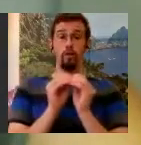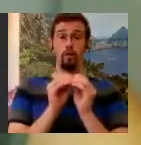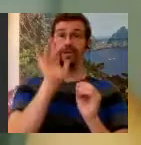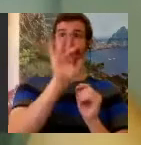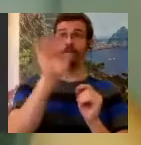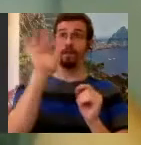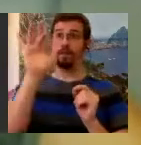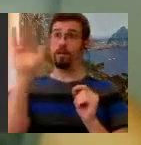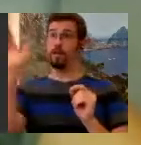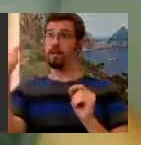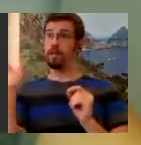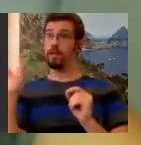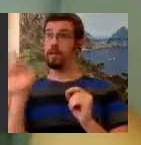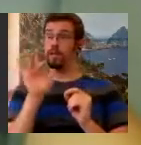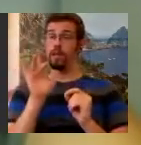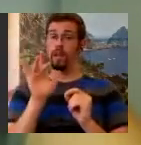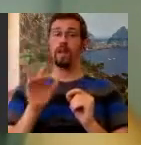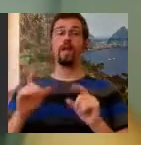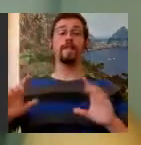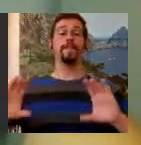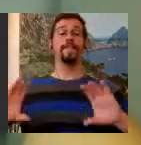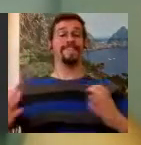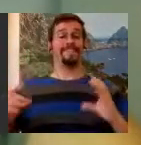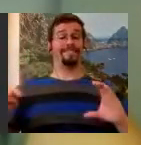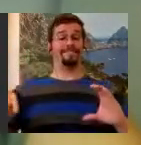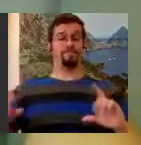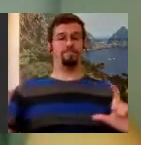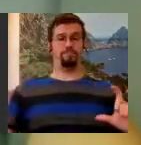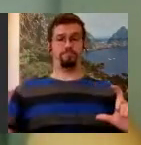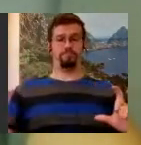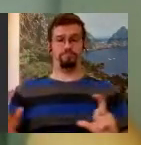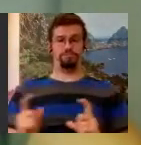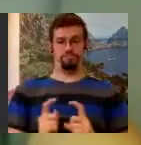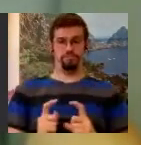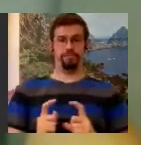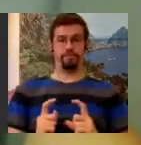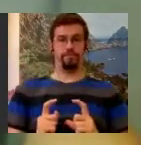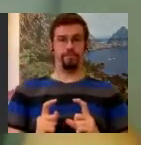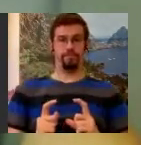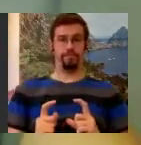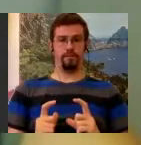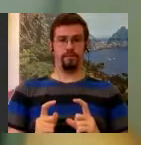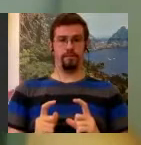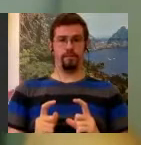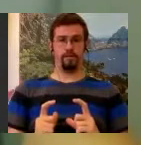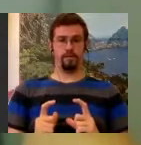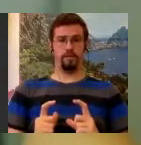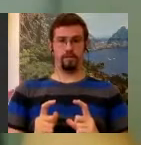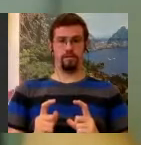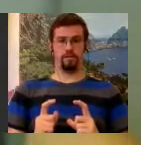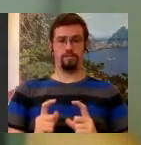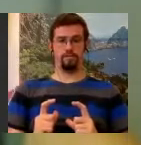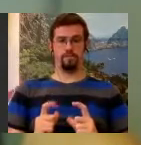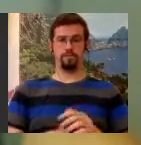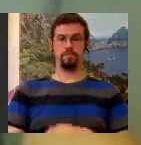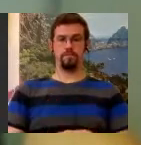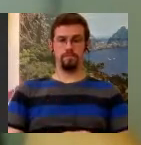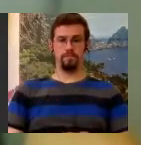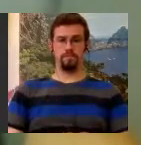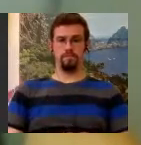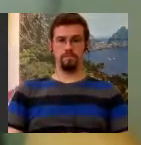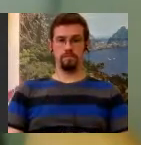the smaller, the more restricted is the set of glyphs which is shown to the user.